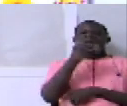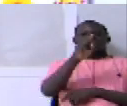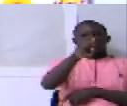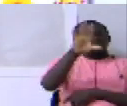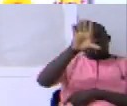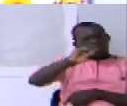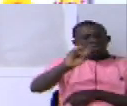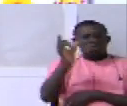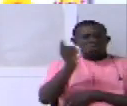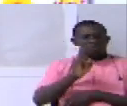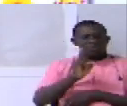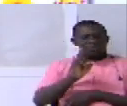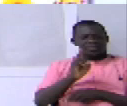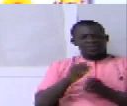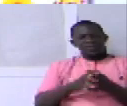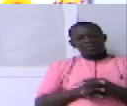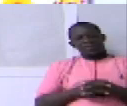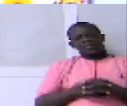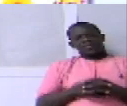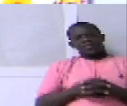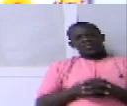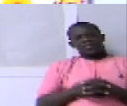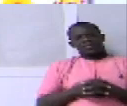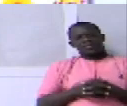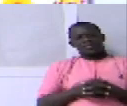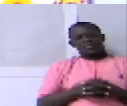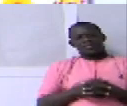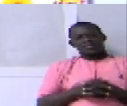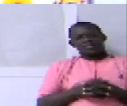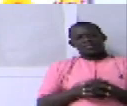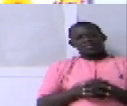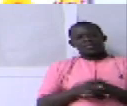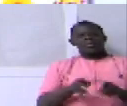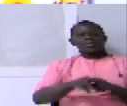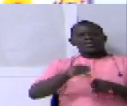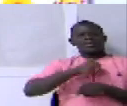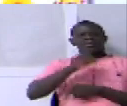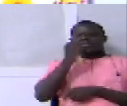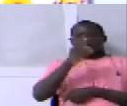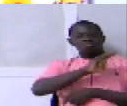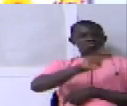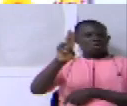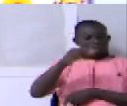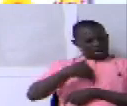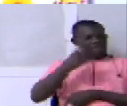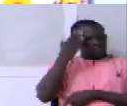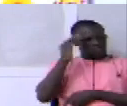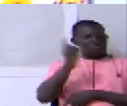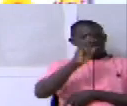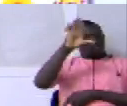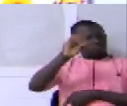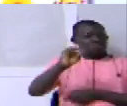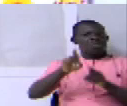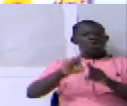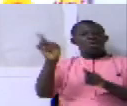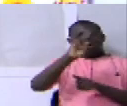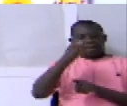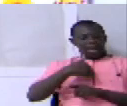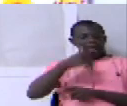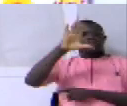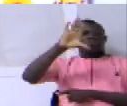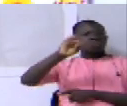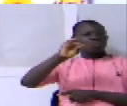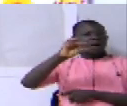to do? ngani ka silandu be munakela He said, no, I know what I'm going to do. What I did to Ali, Cisse,